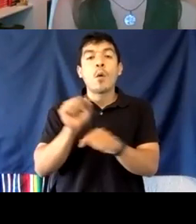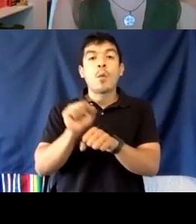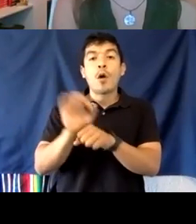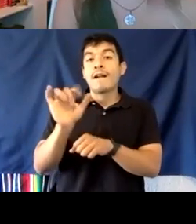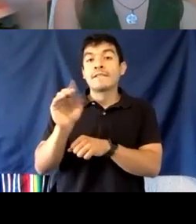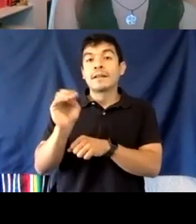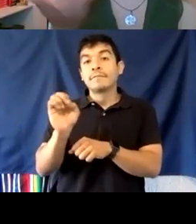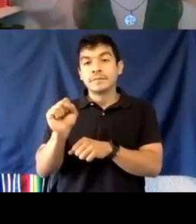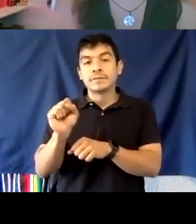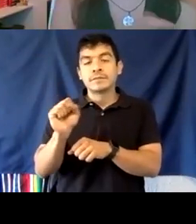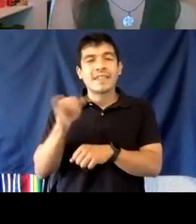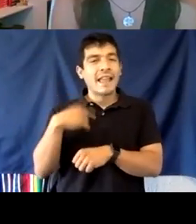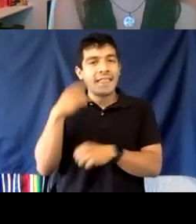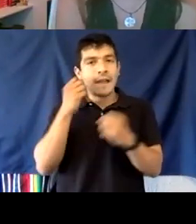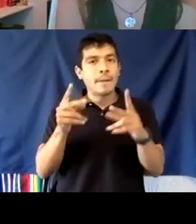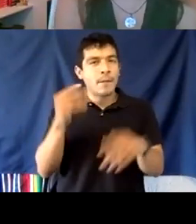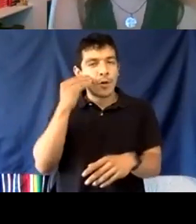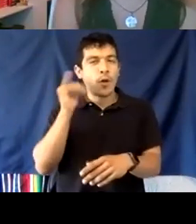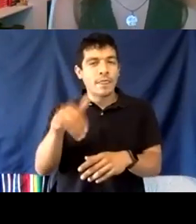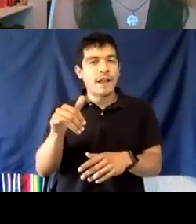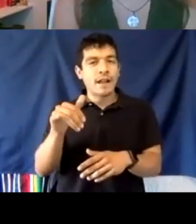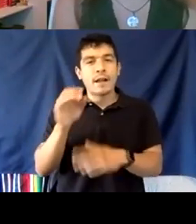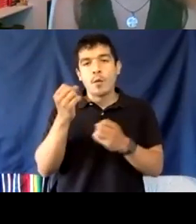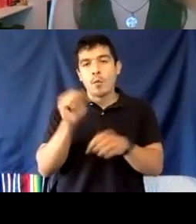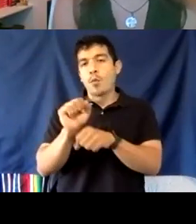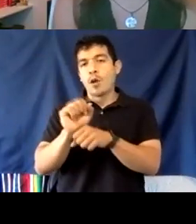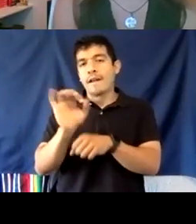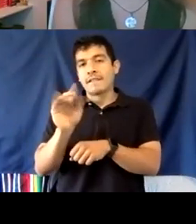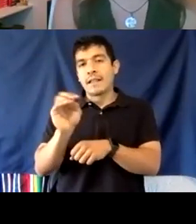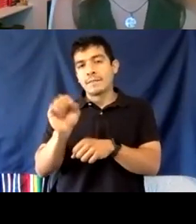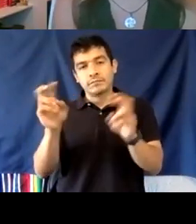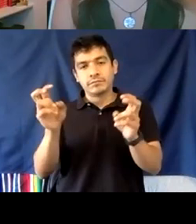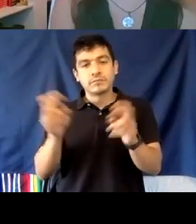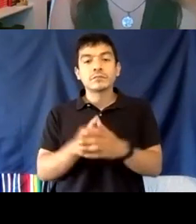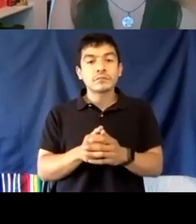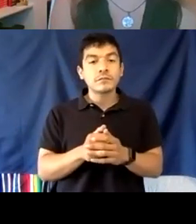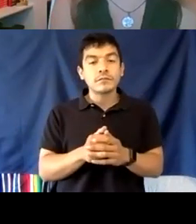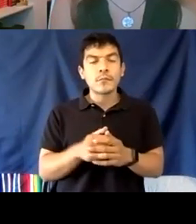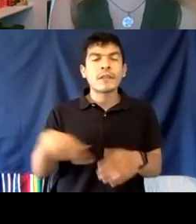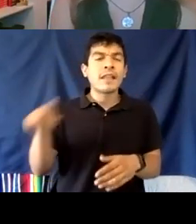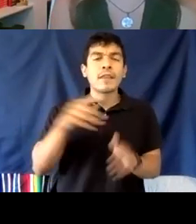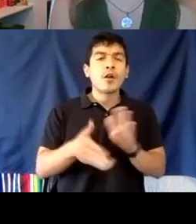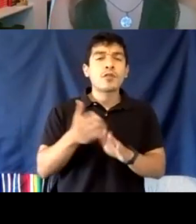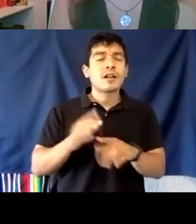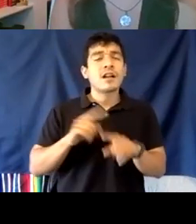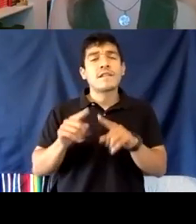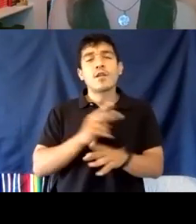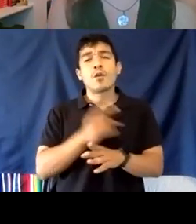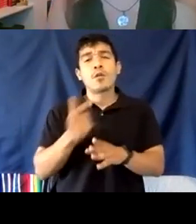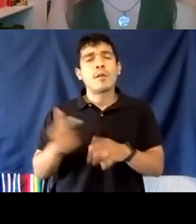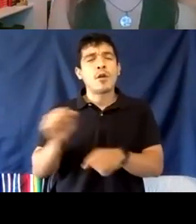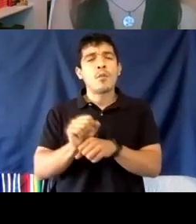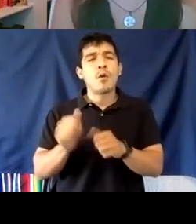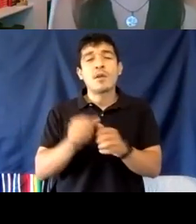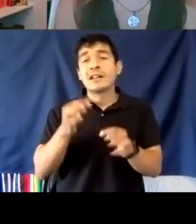Films, which I think many people know Working Films. And they were running a couple of different programs that were working with civil